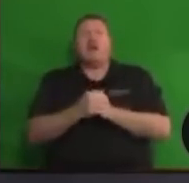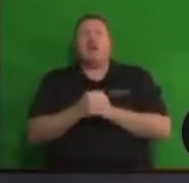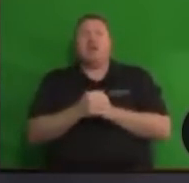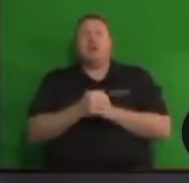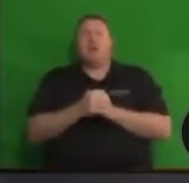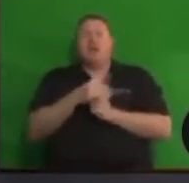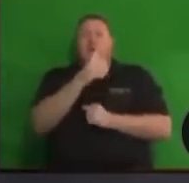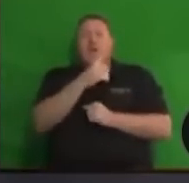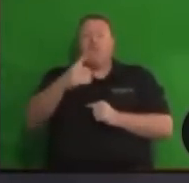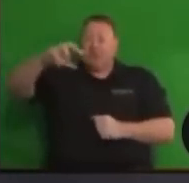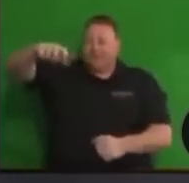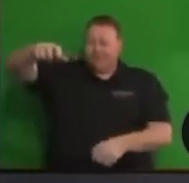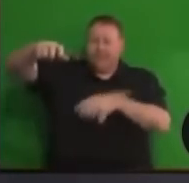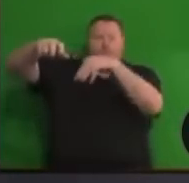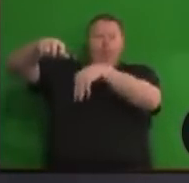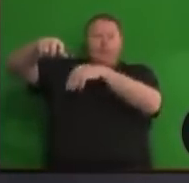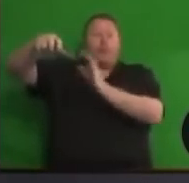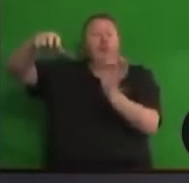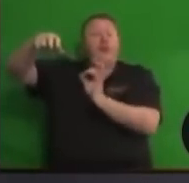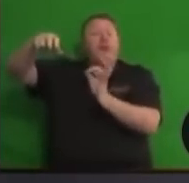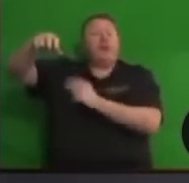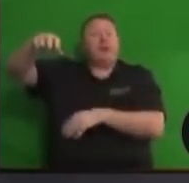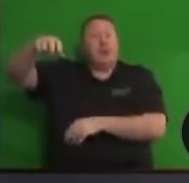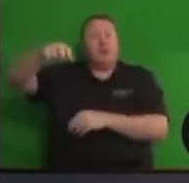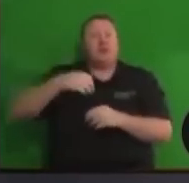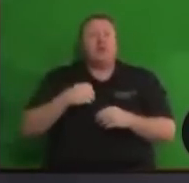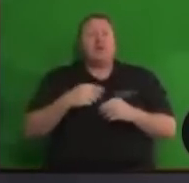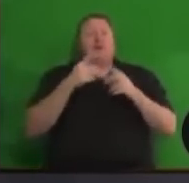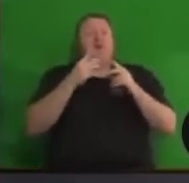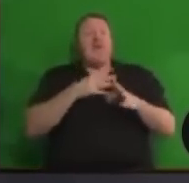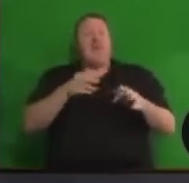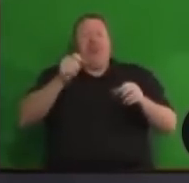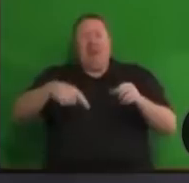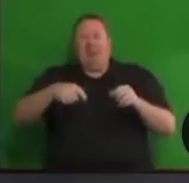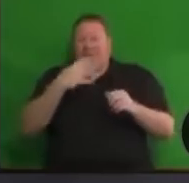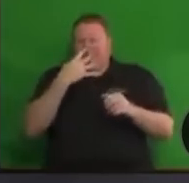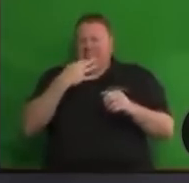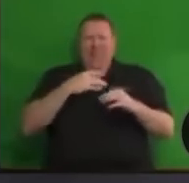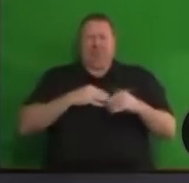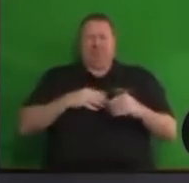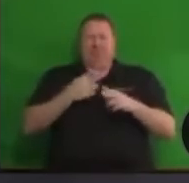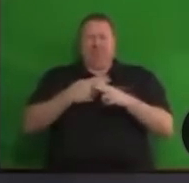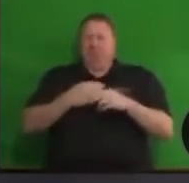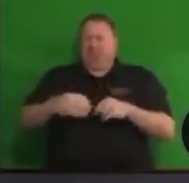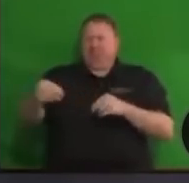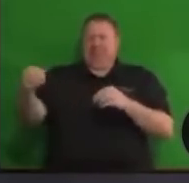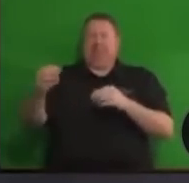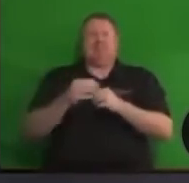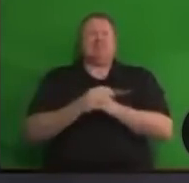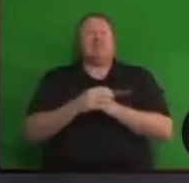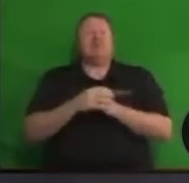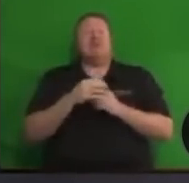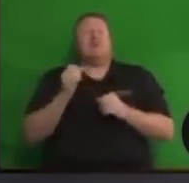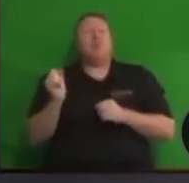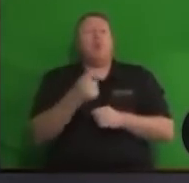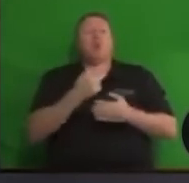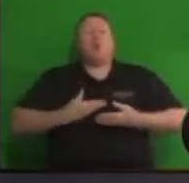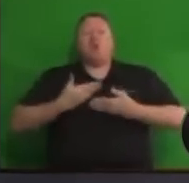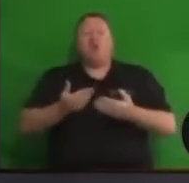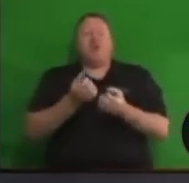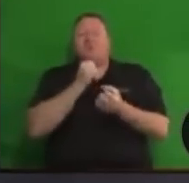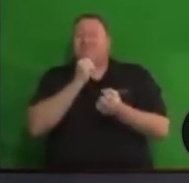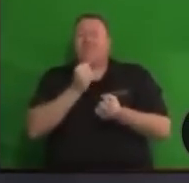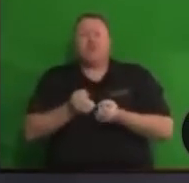Every dry tap, every sewage leak, and every undelivered service is a failure of